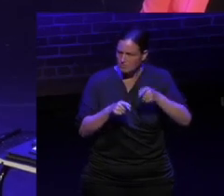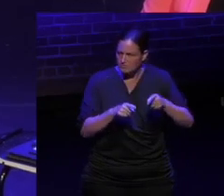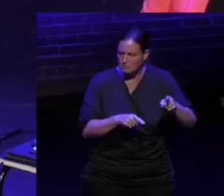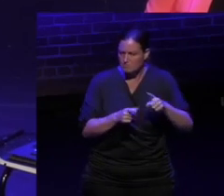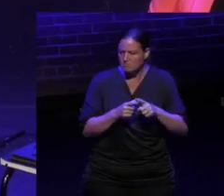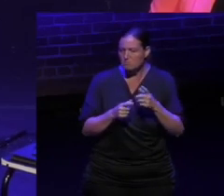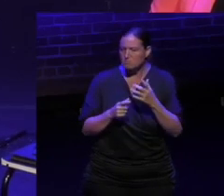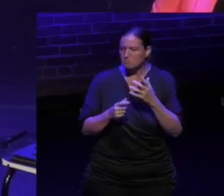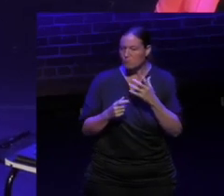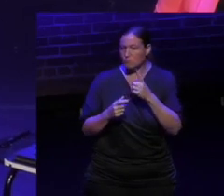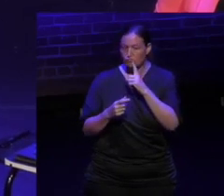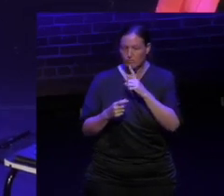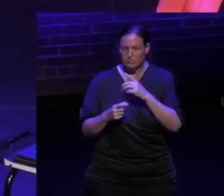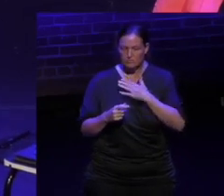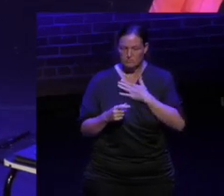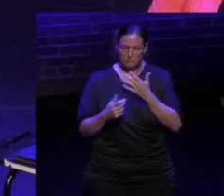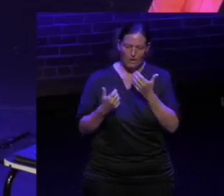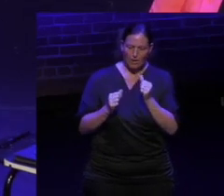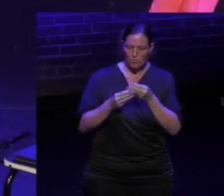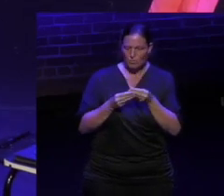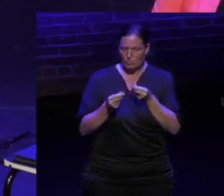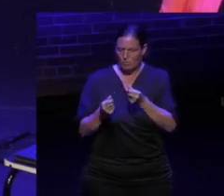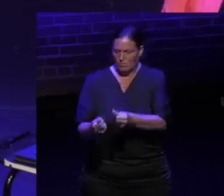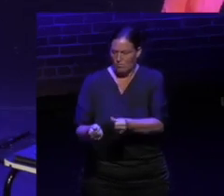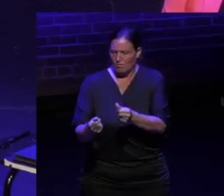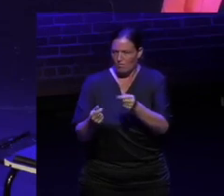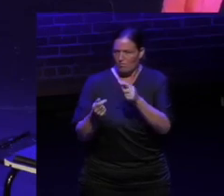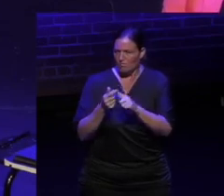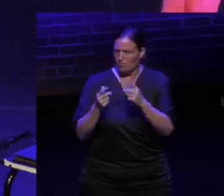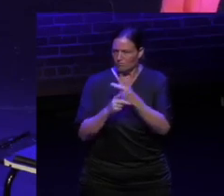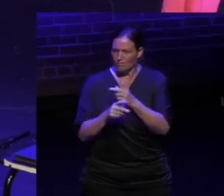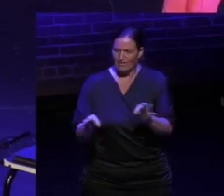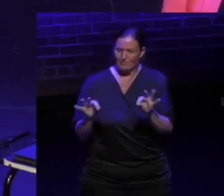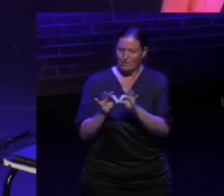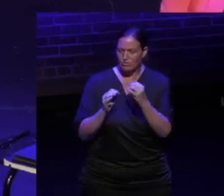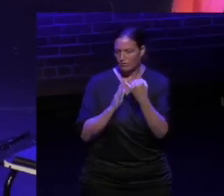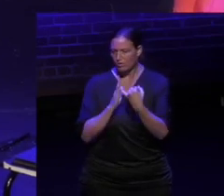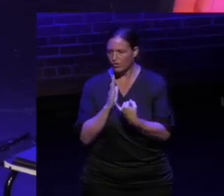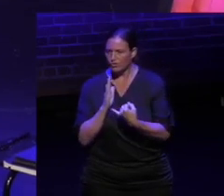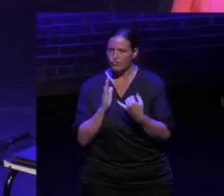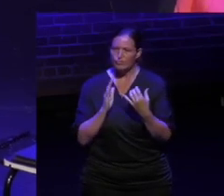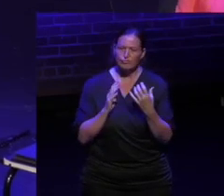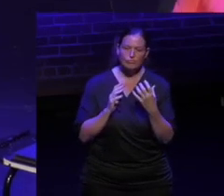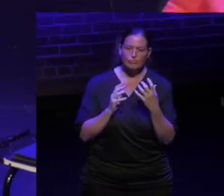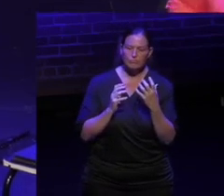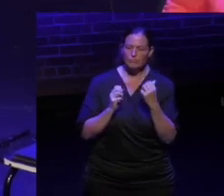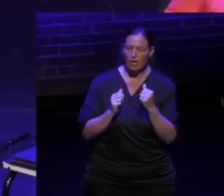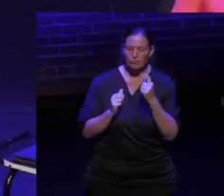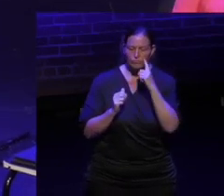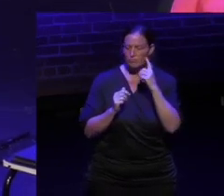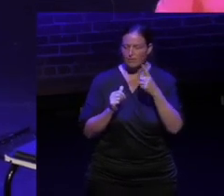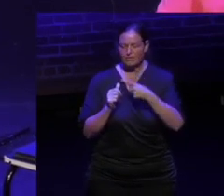I struggle with, frankly, in terms of articulating the value of arts, because I think that there is a tendency to immediately go to the dollars and